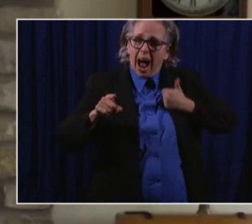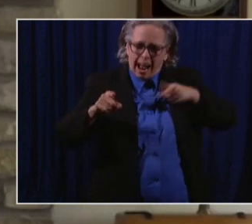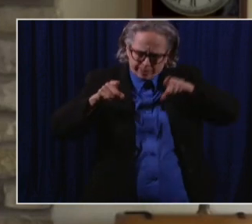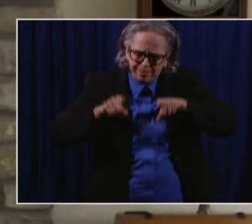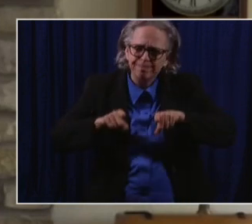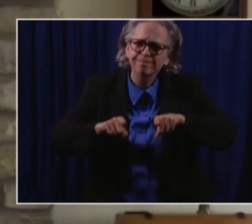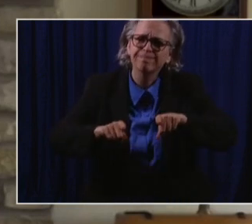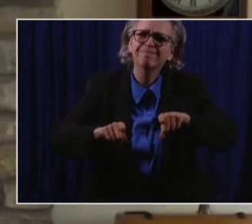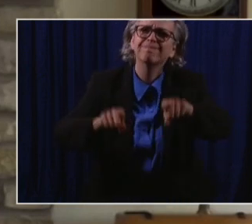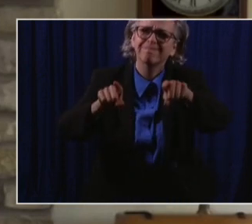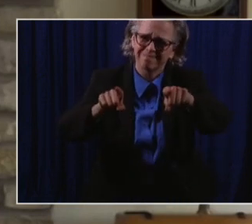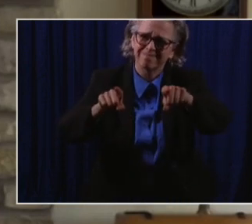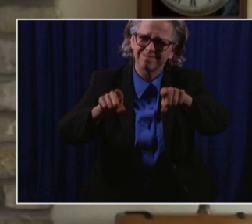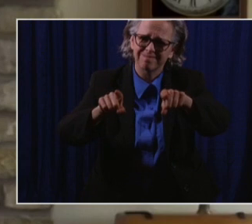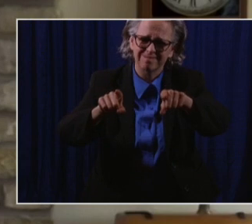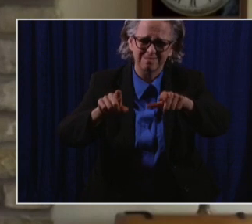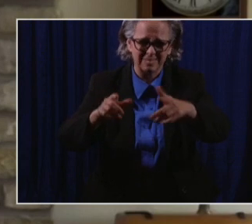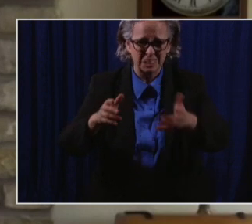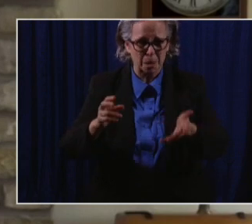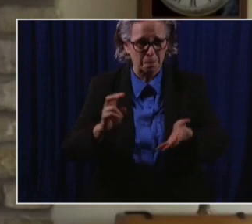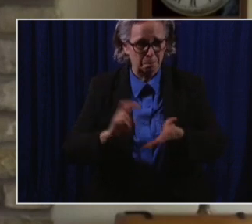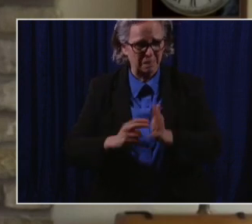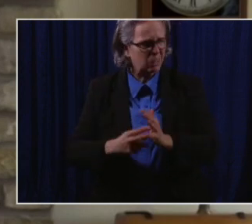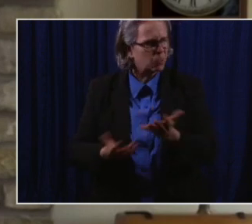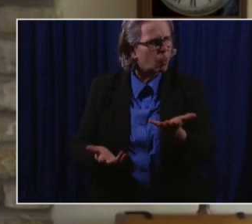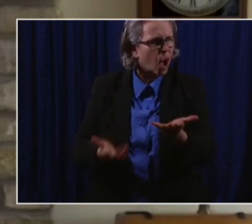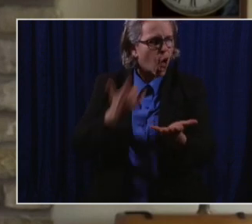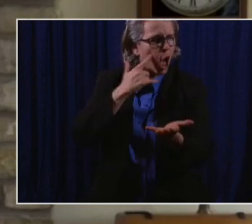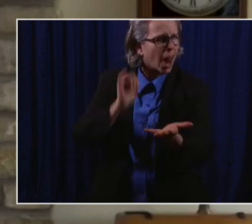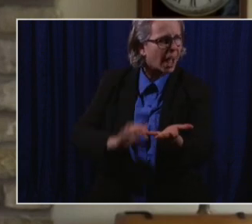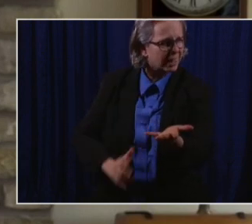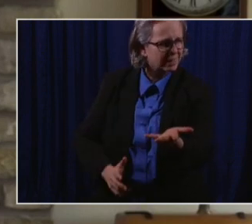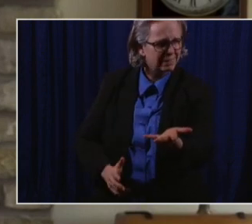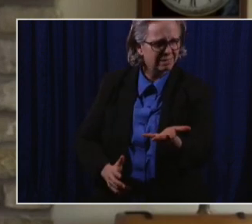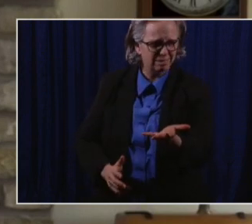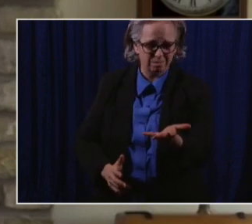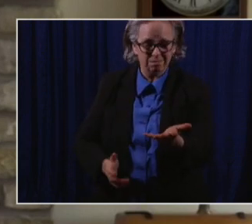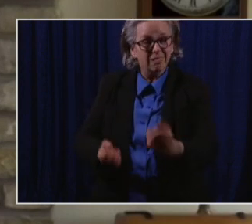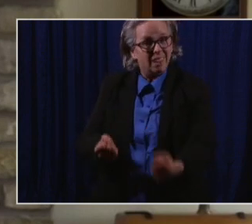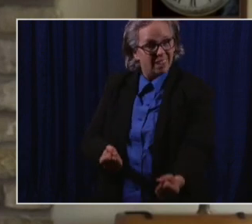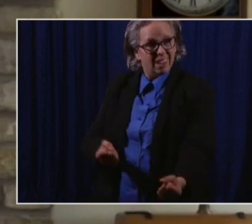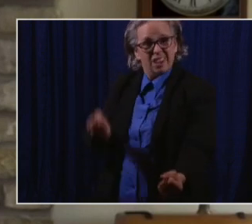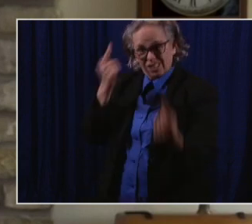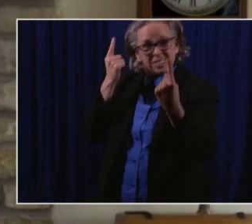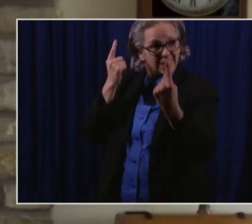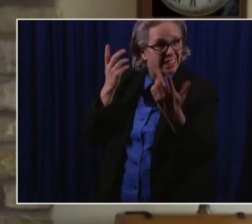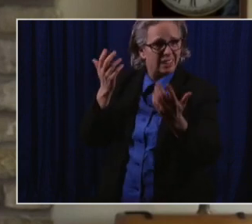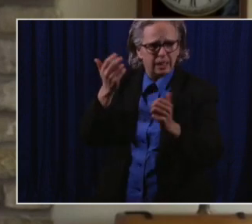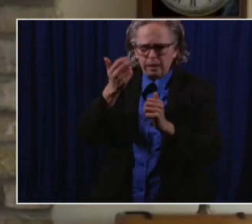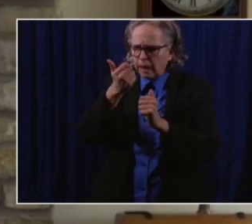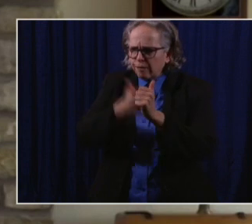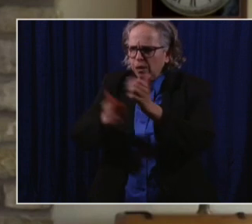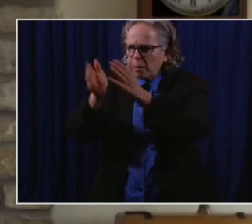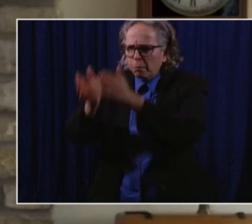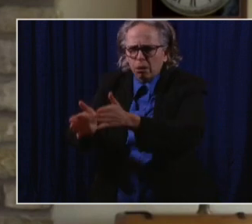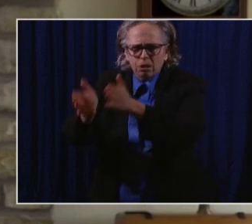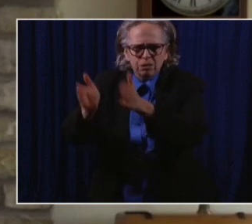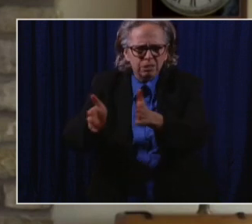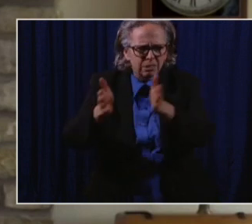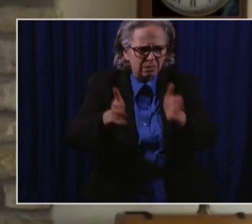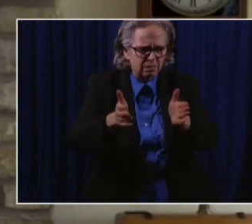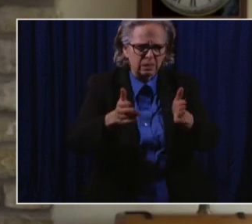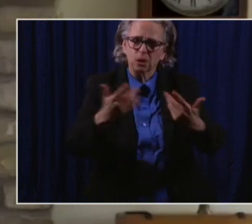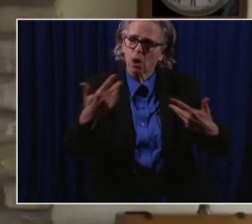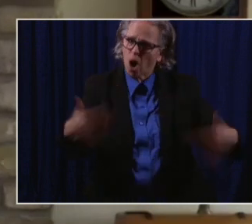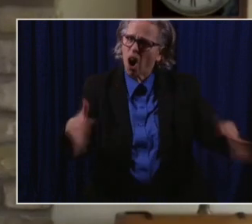every community in Ohio and that all of us are at risk of getting it. Part of that also means taking the